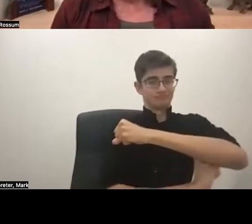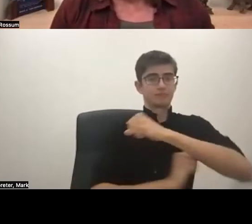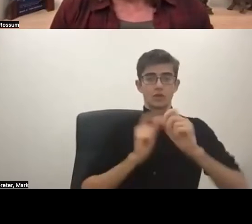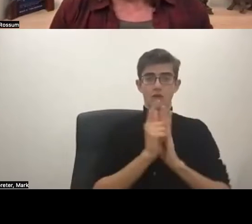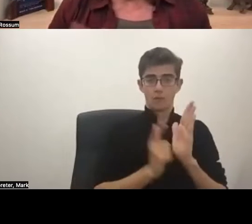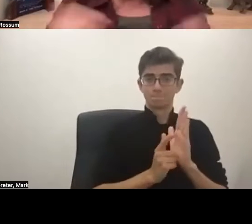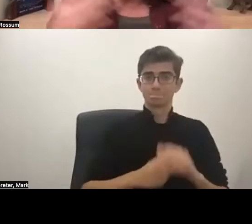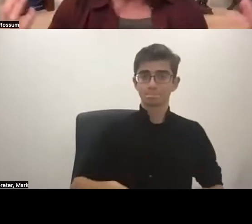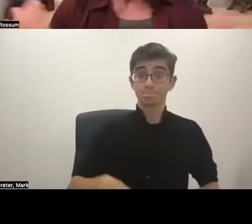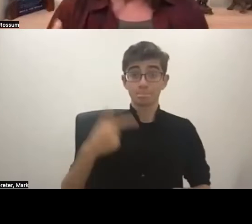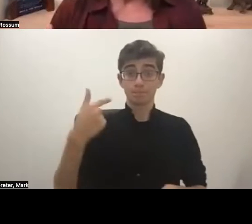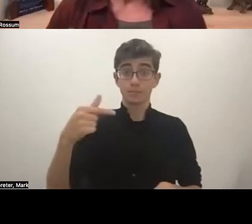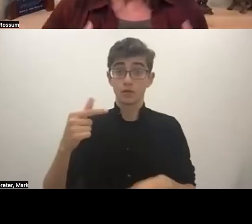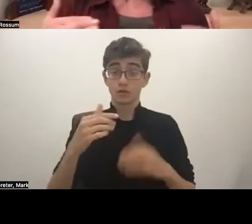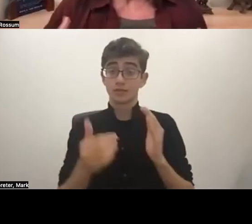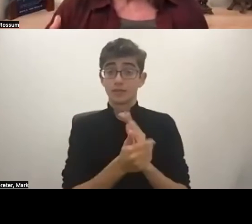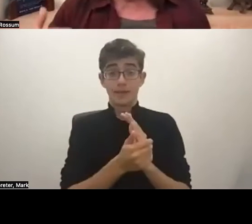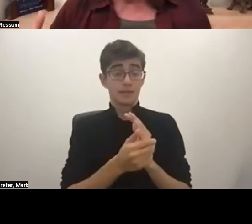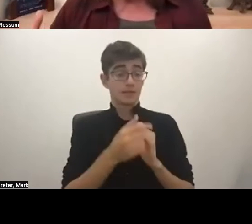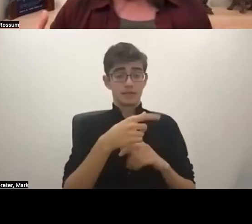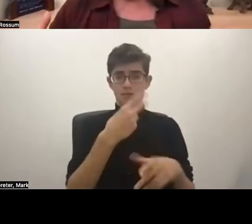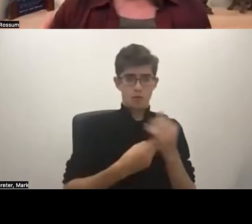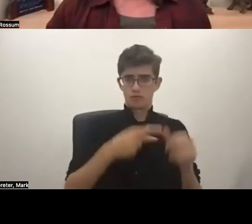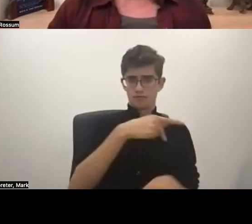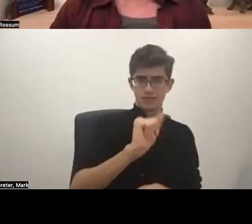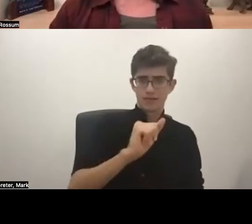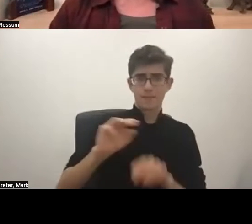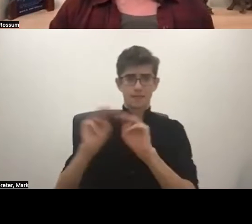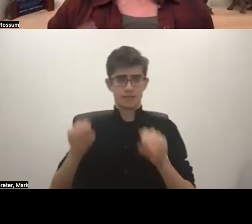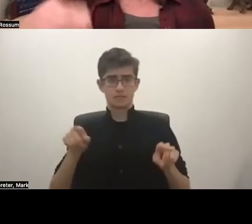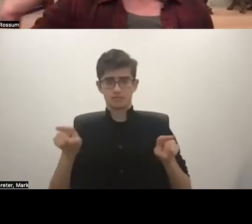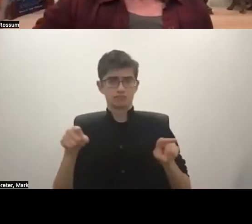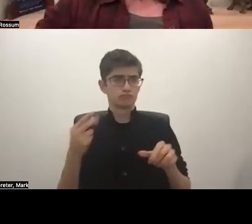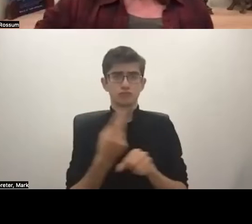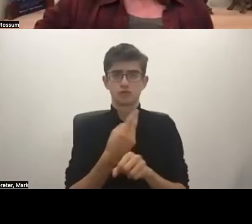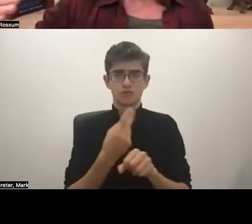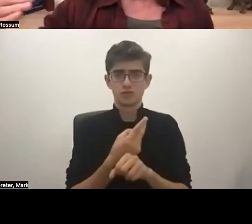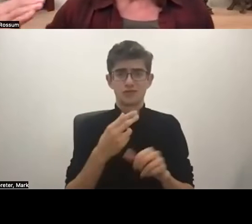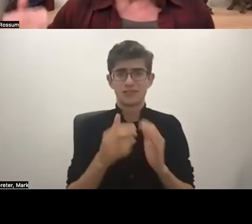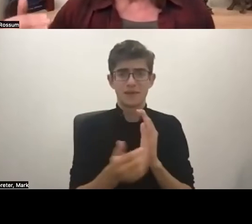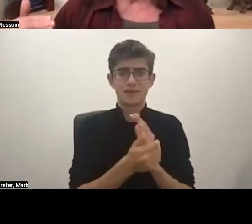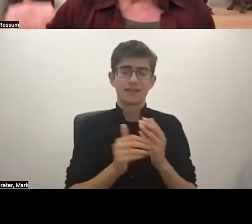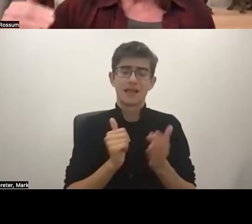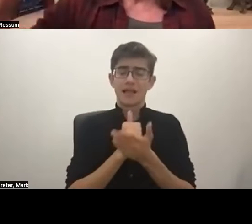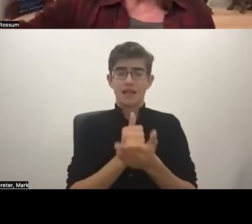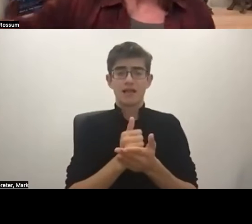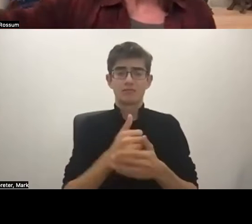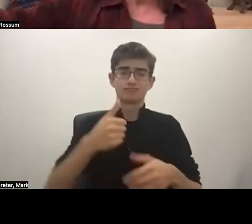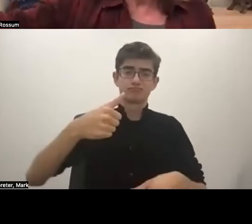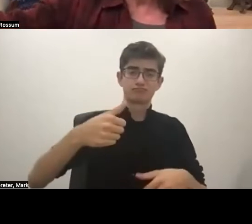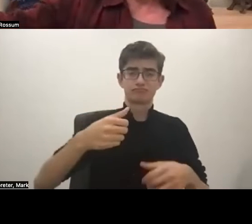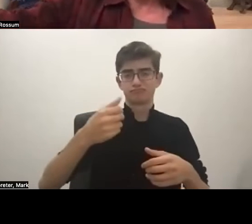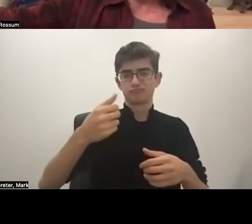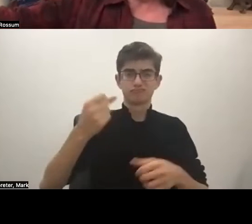have been used, the amendments have been used to defeat permits that have been issued that would have advanced